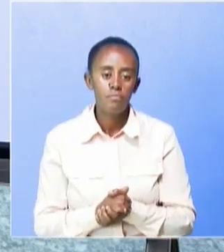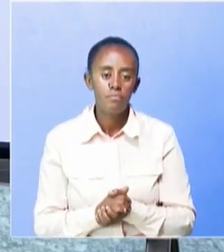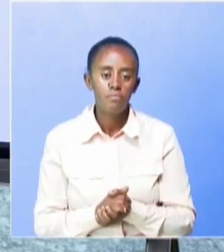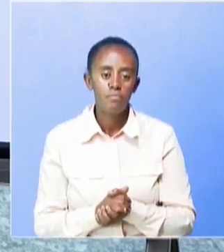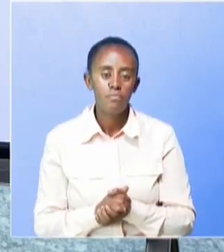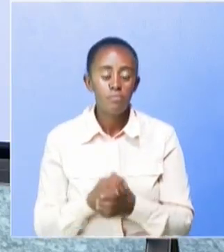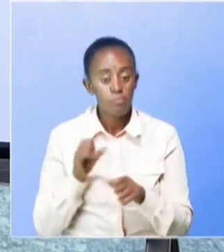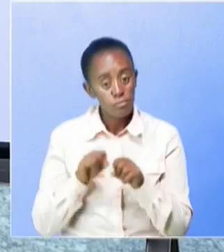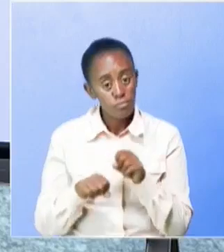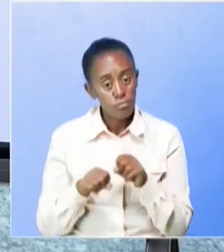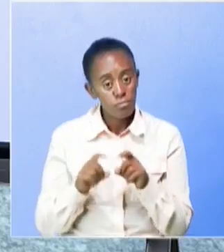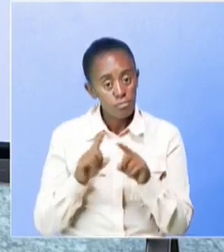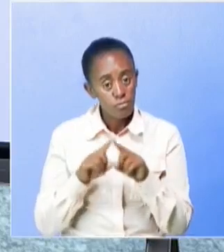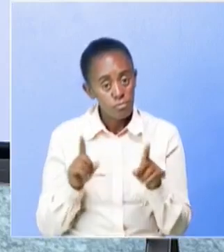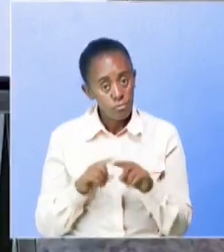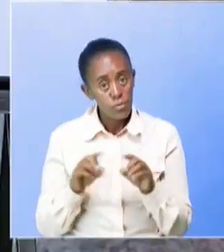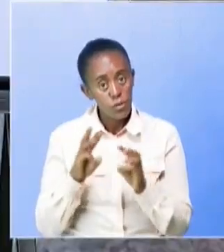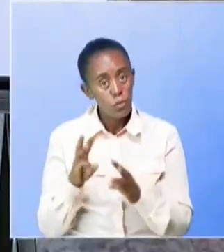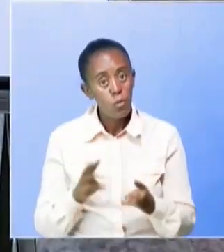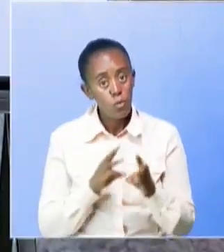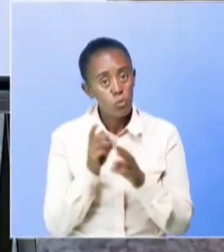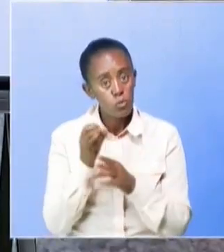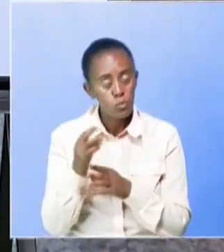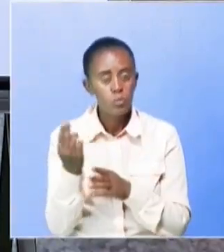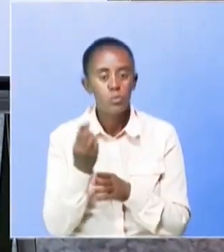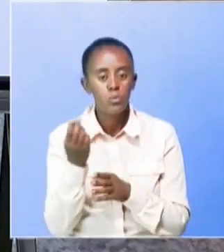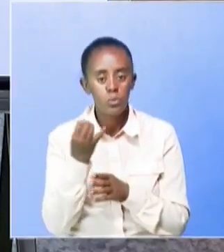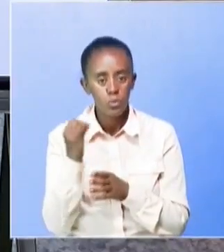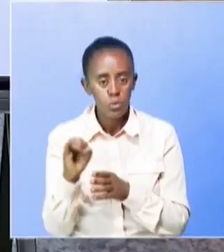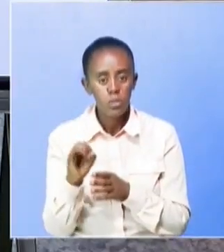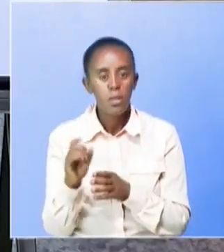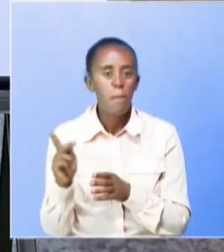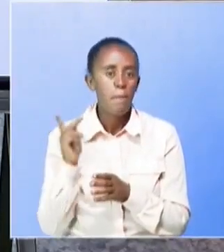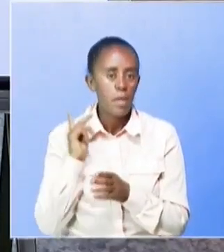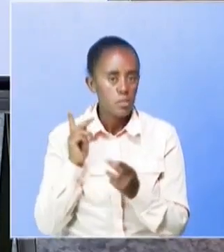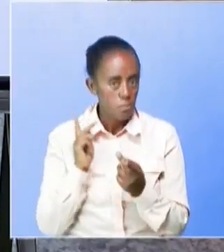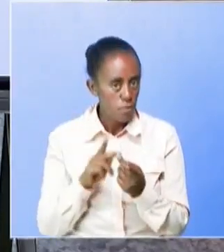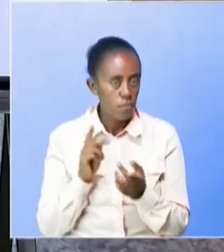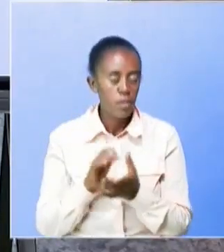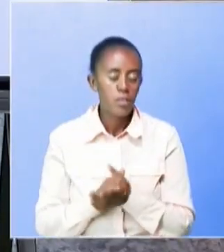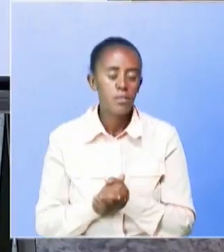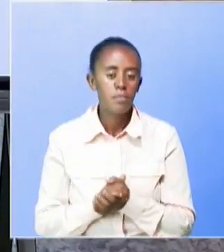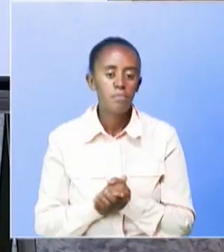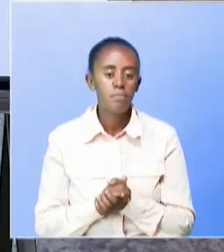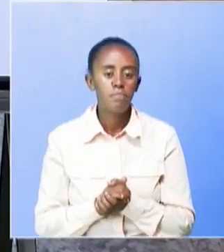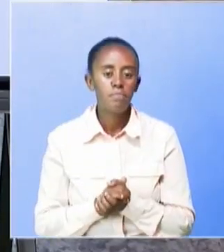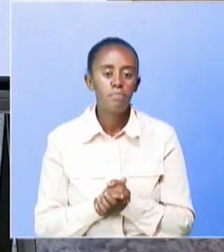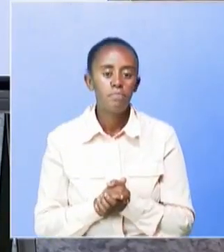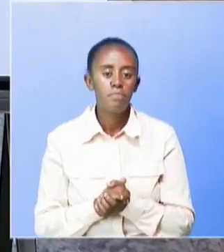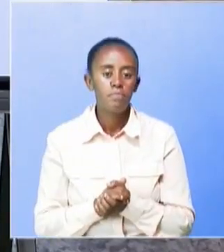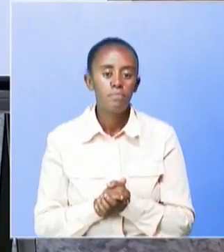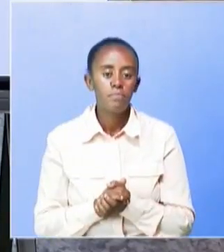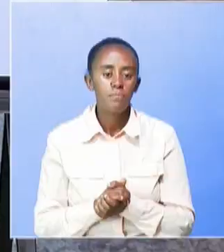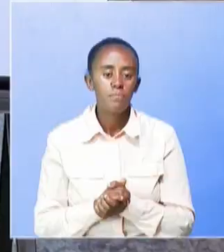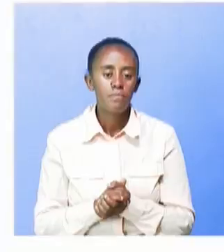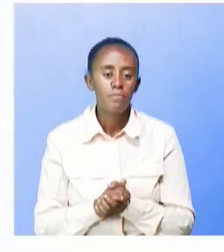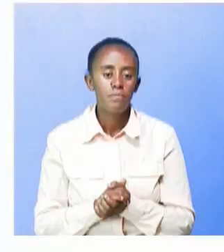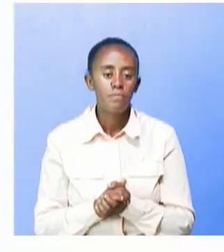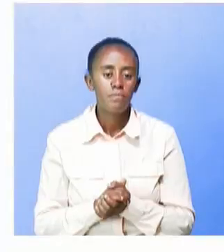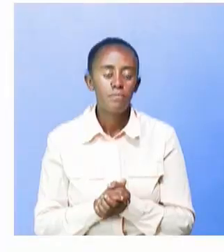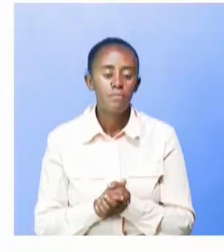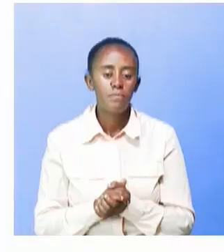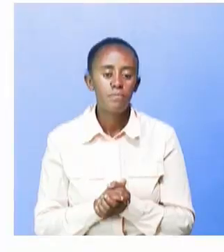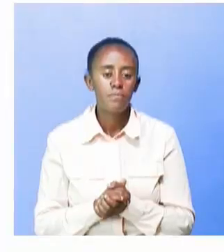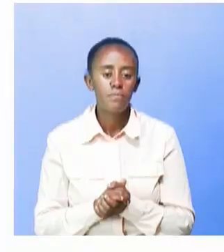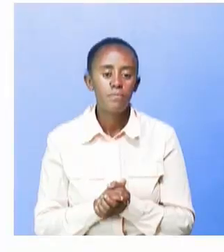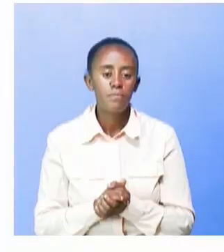So we have different ways of using the past perfect. The first one is